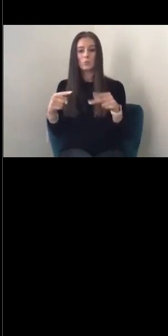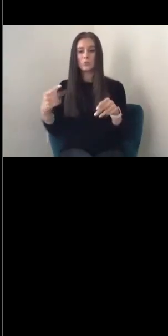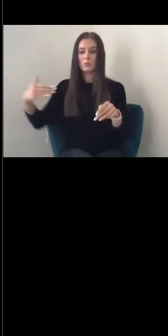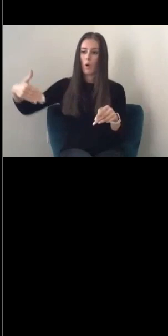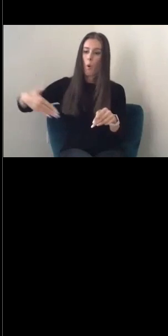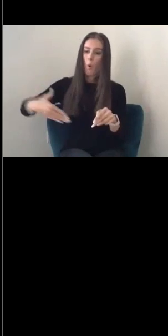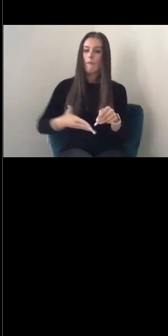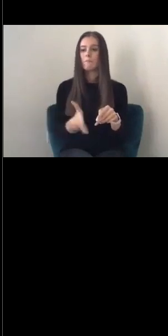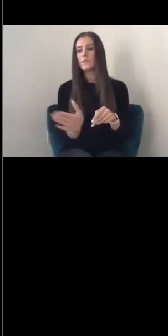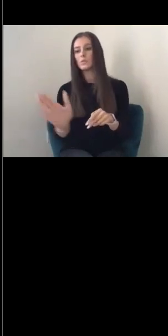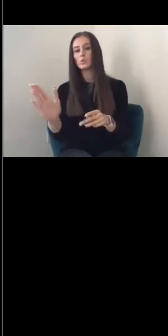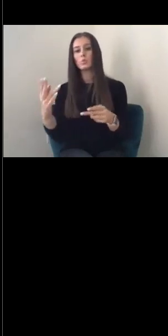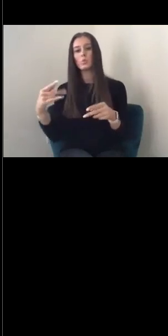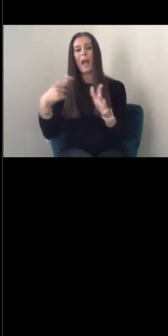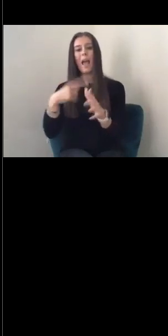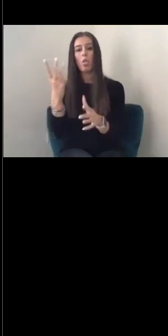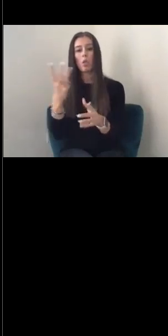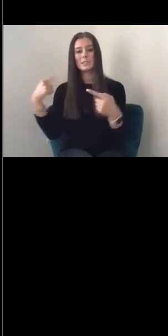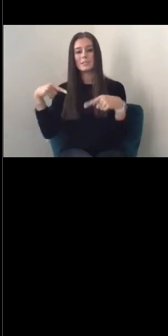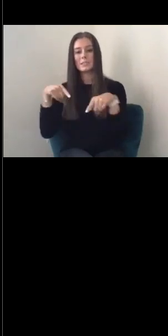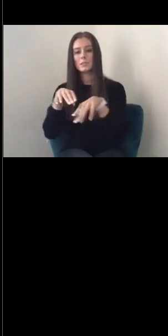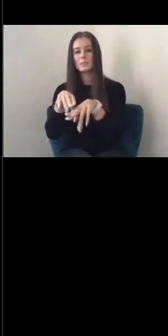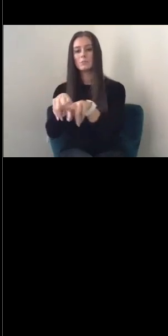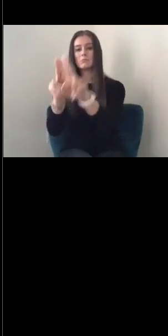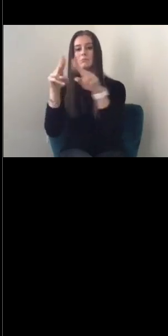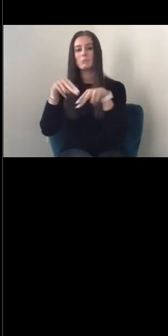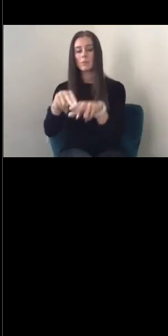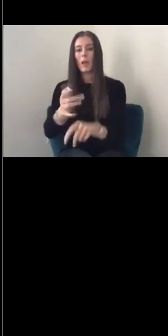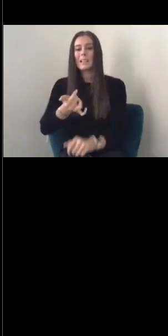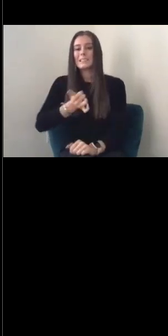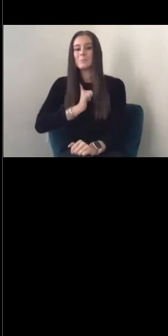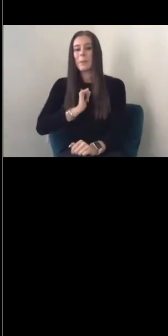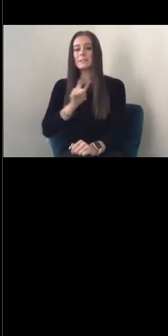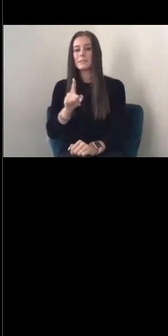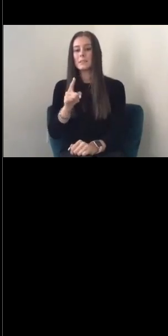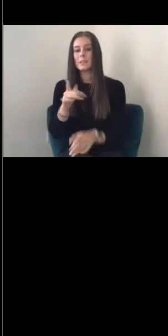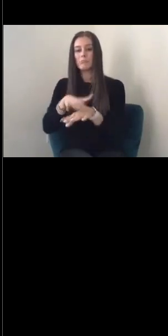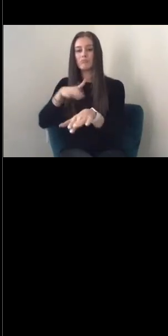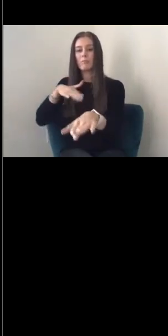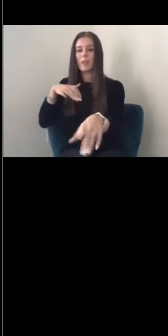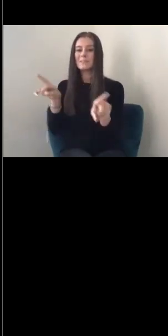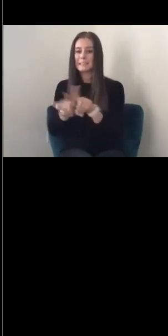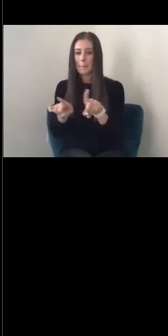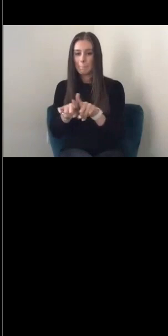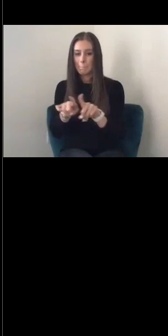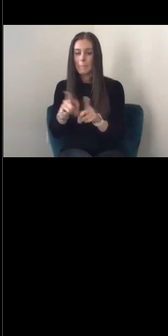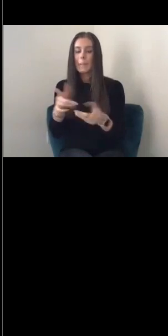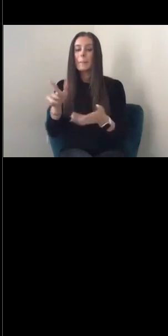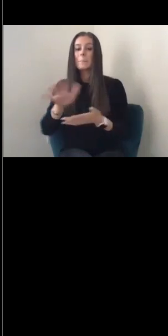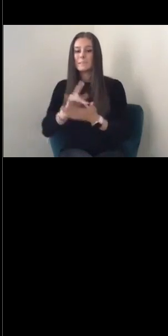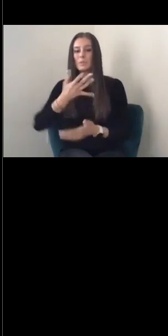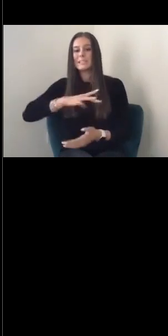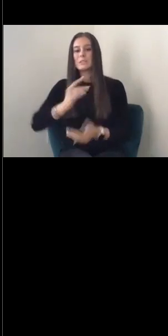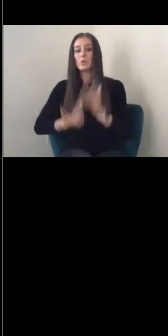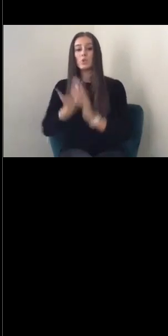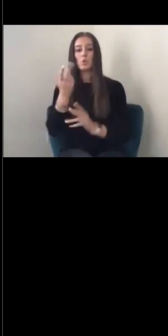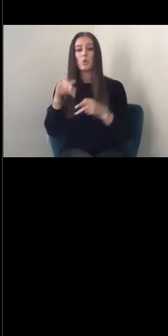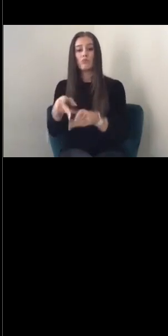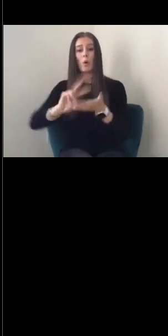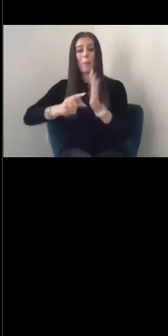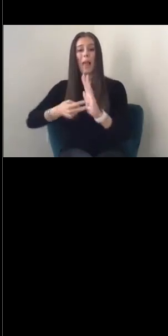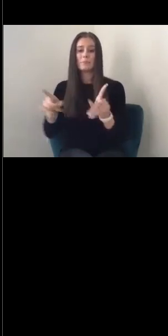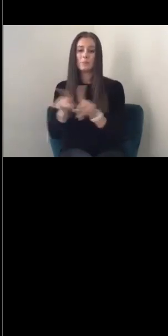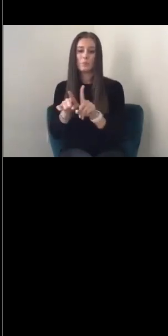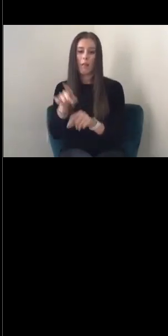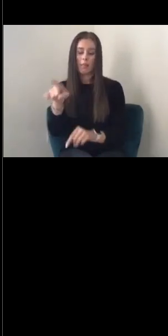westbound, there's a slight increase in forecast traffic flows, meaning that we're proposing a different merge layout in this location